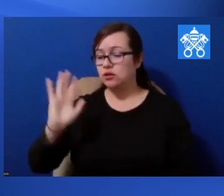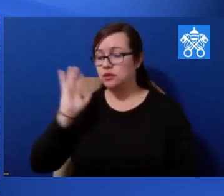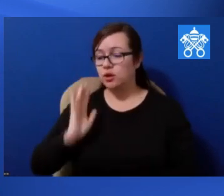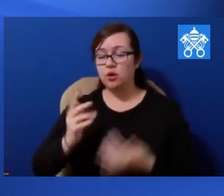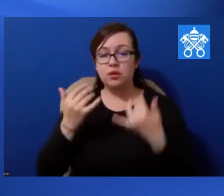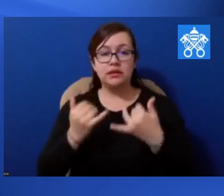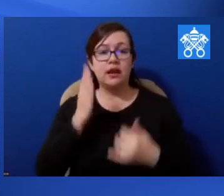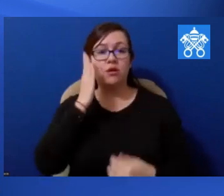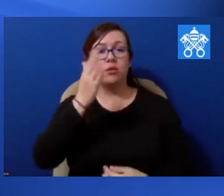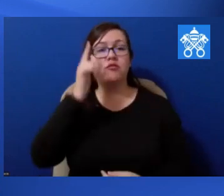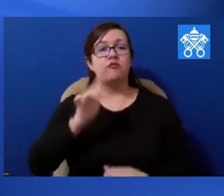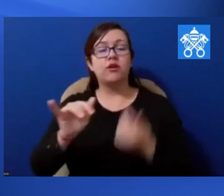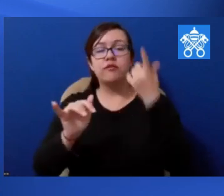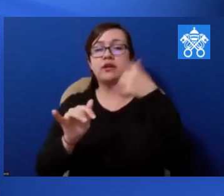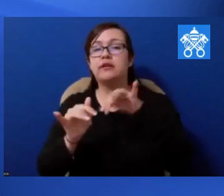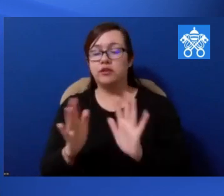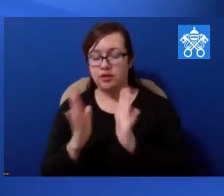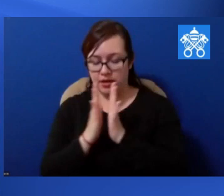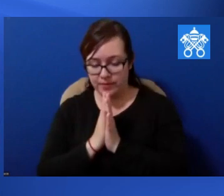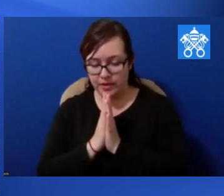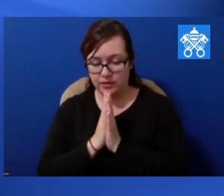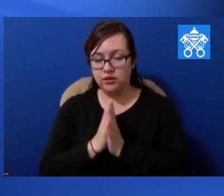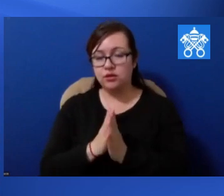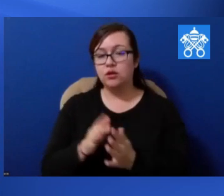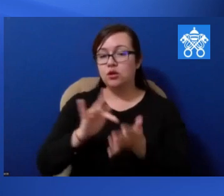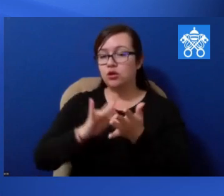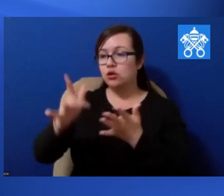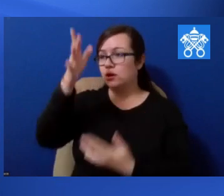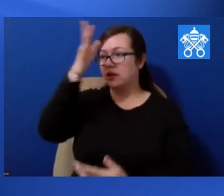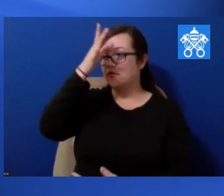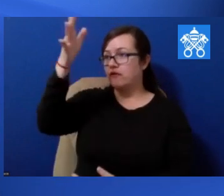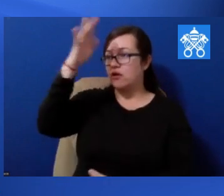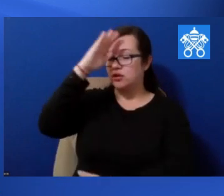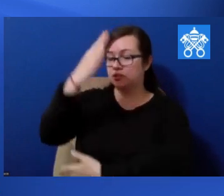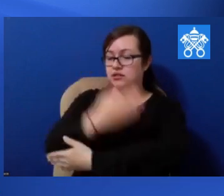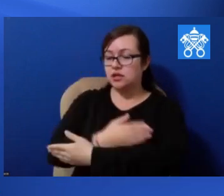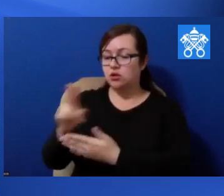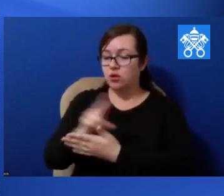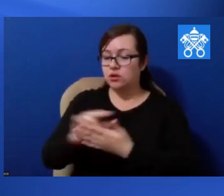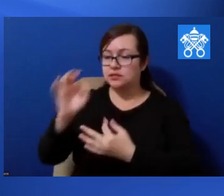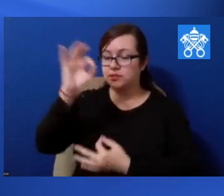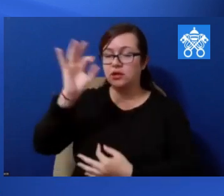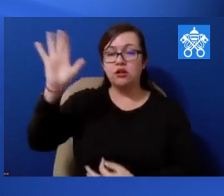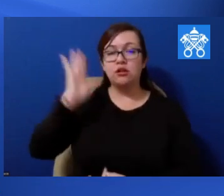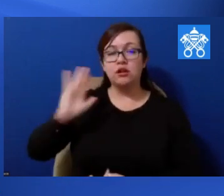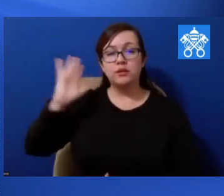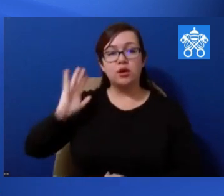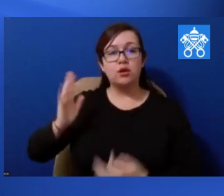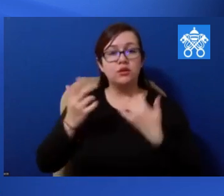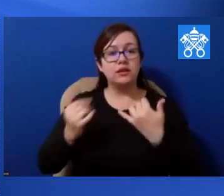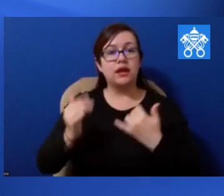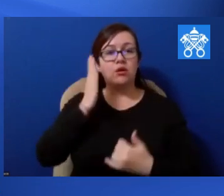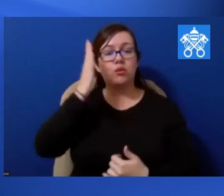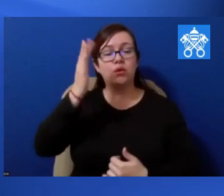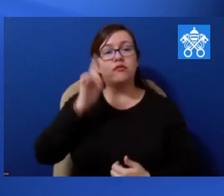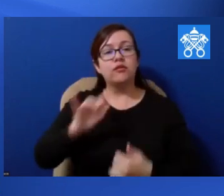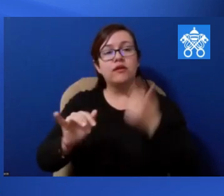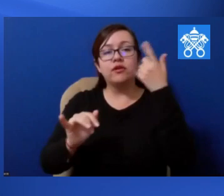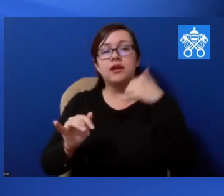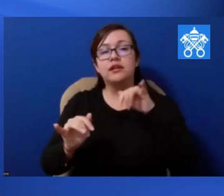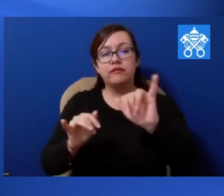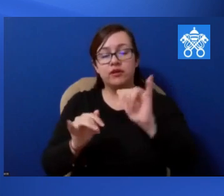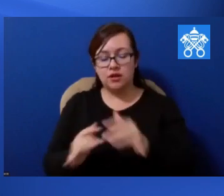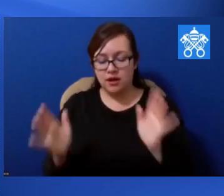semper et in saecula saeculorum. Amen. Gloria Patri et Filio et Spiritui Sancto. Sic ut erat in principio et nunc